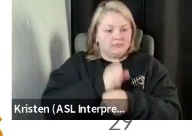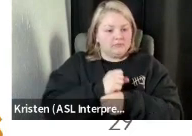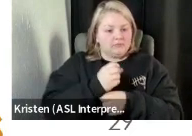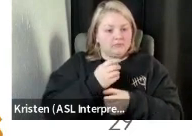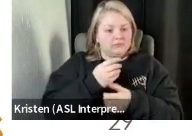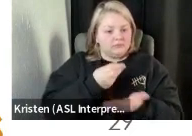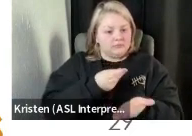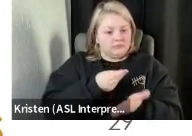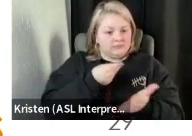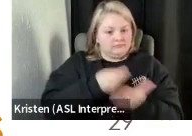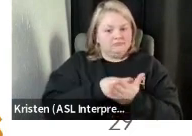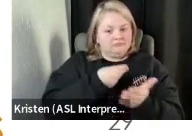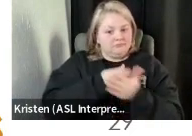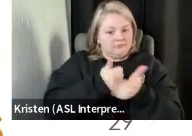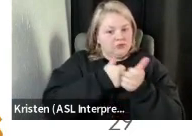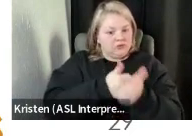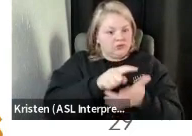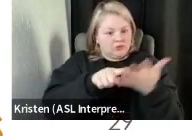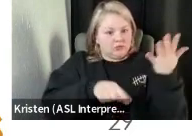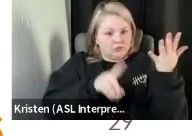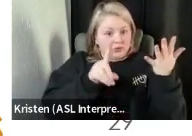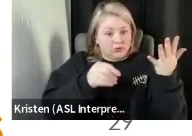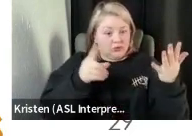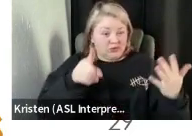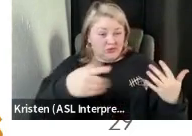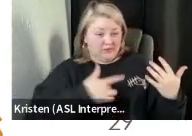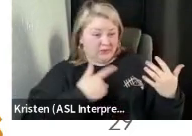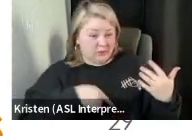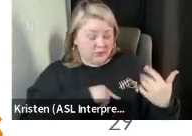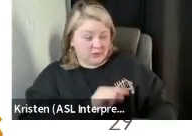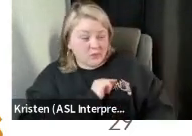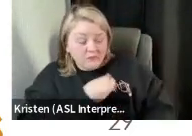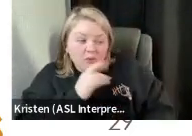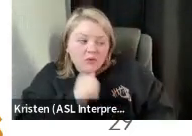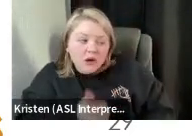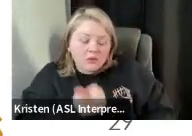So given that, or do you think that we're eligible?